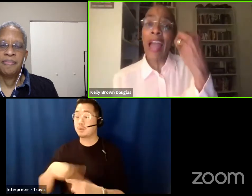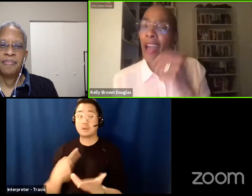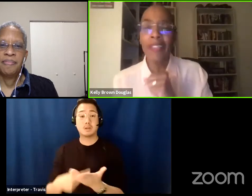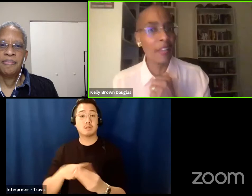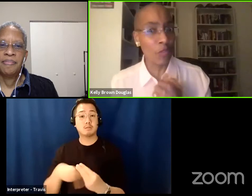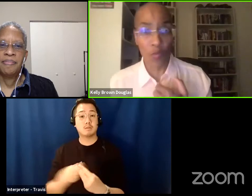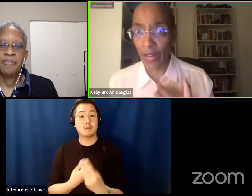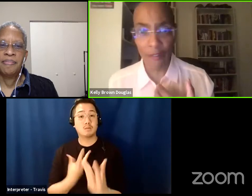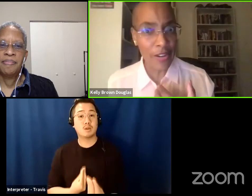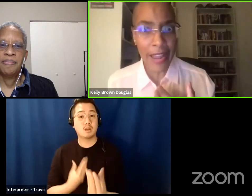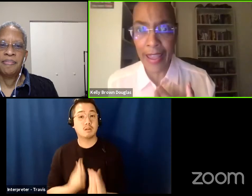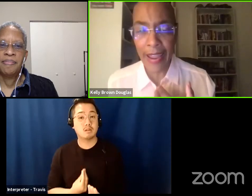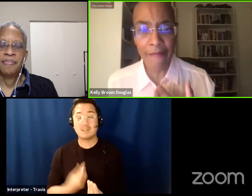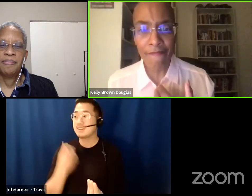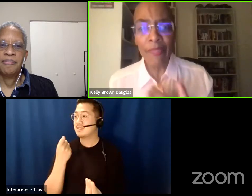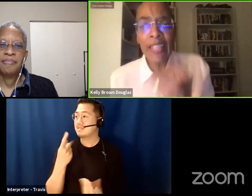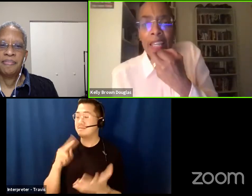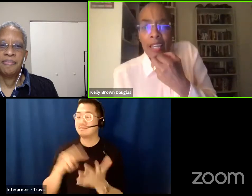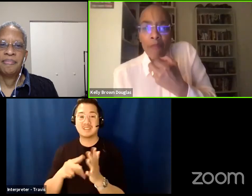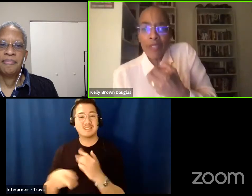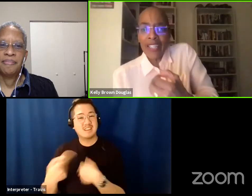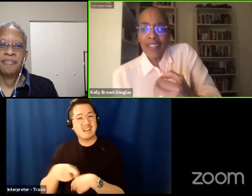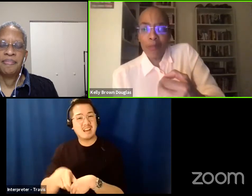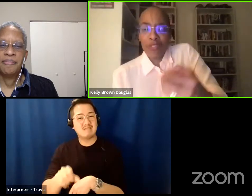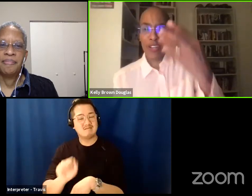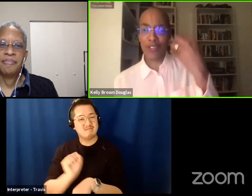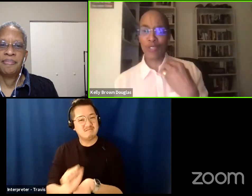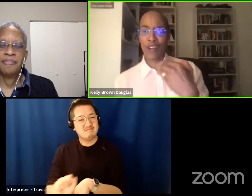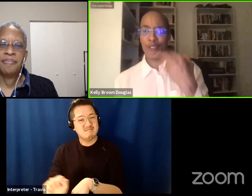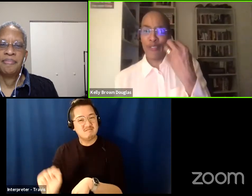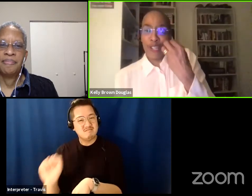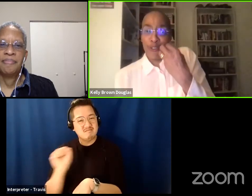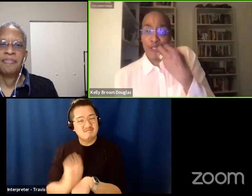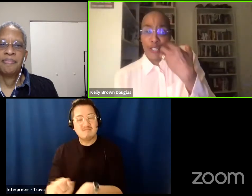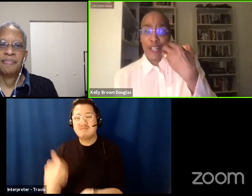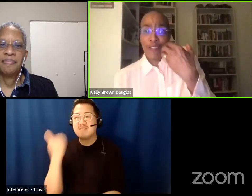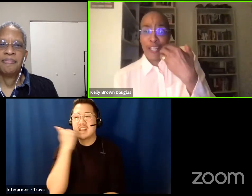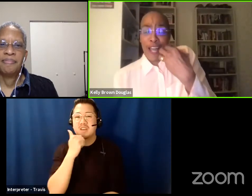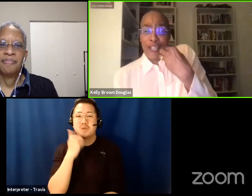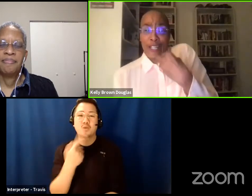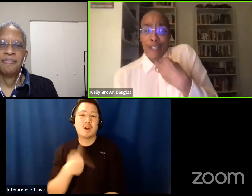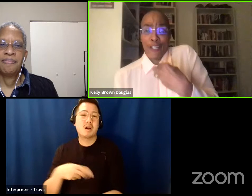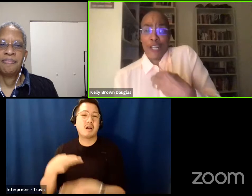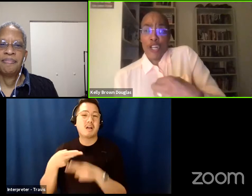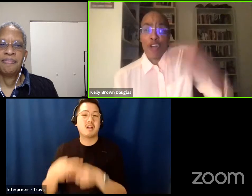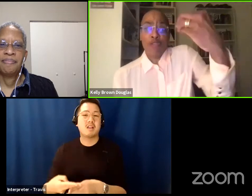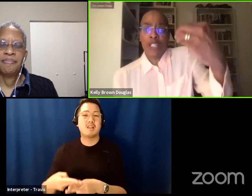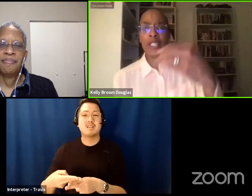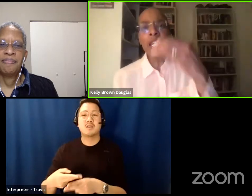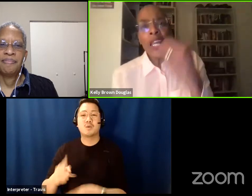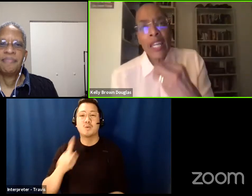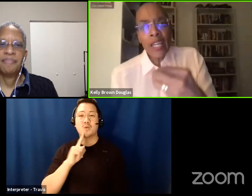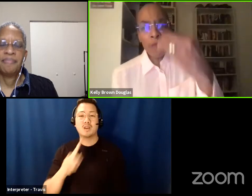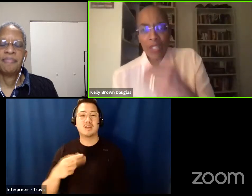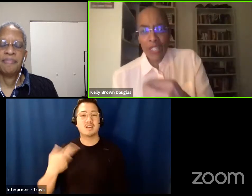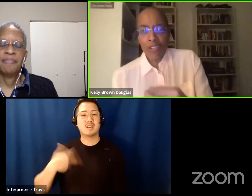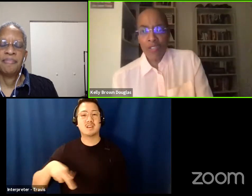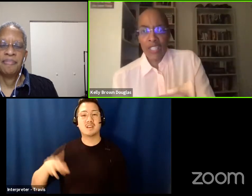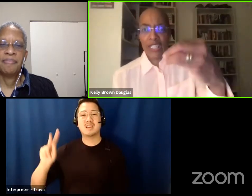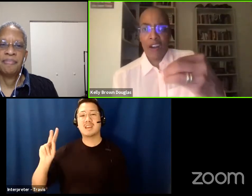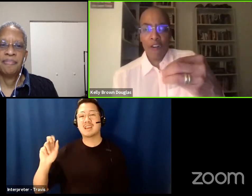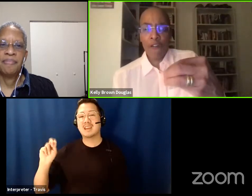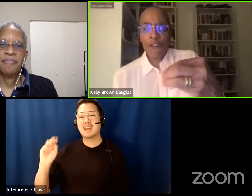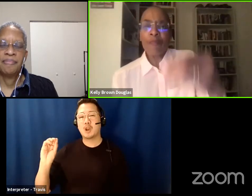them, they have to work every day, emptying themselves, we call it theologically this kenosis, mm-hmm.